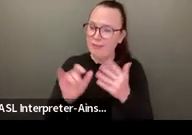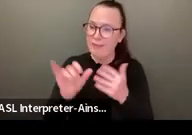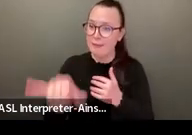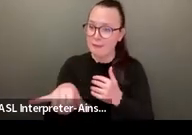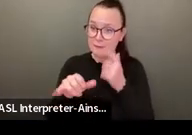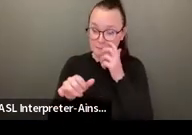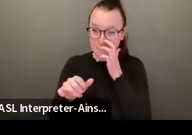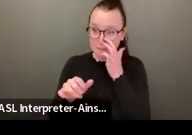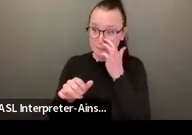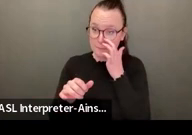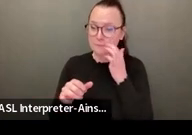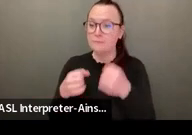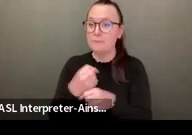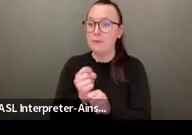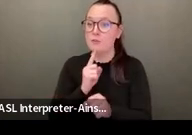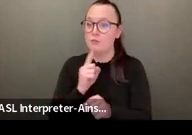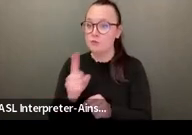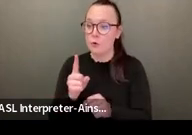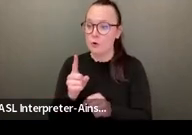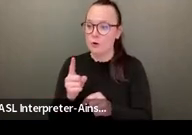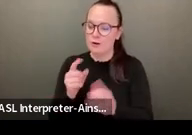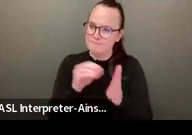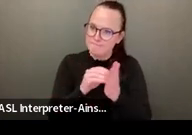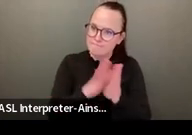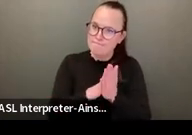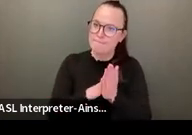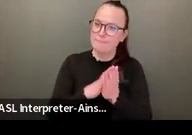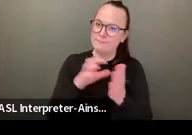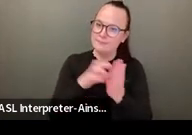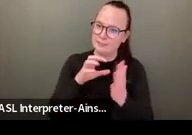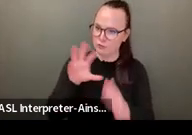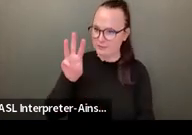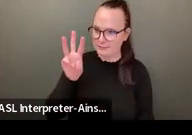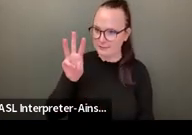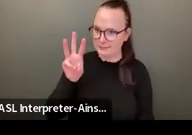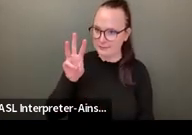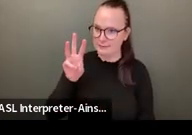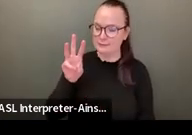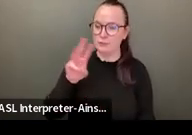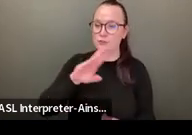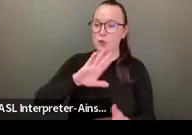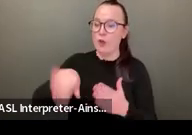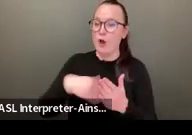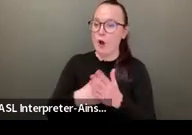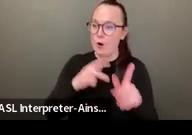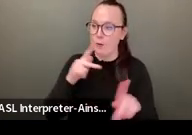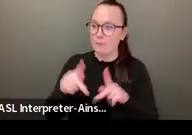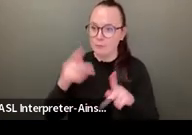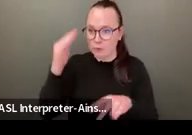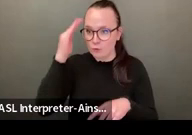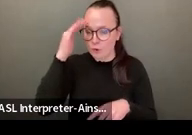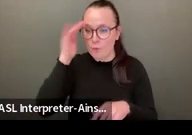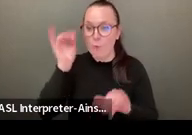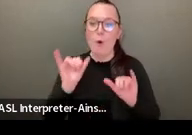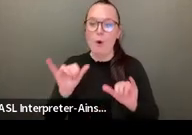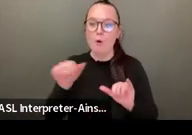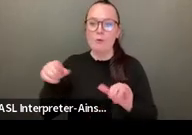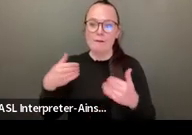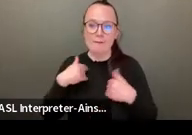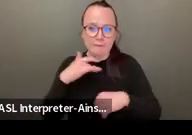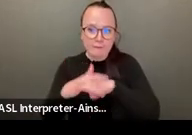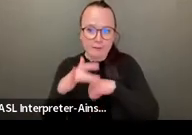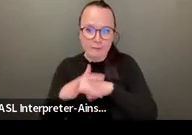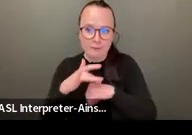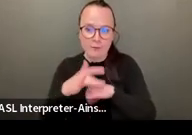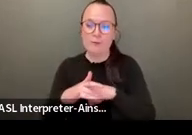make sure that it's in section 6 so that everybody knows to have these things available. And then once